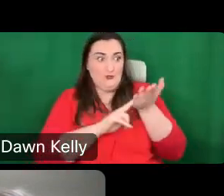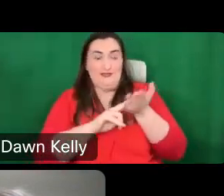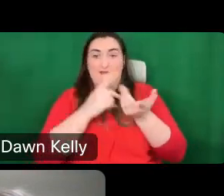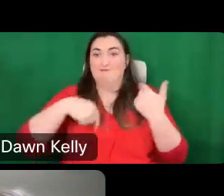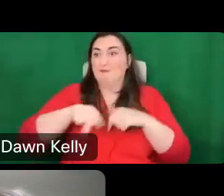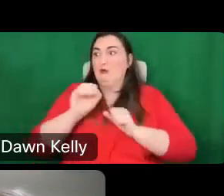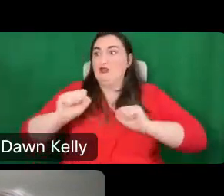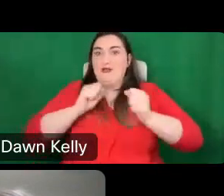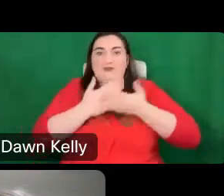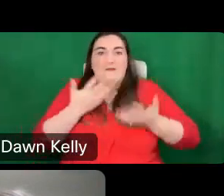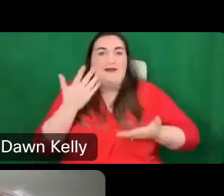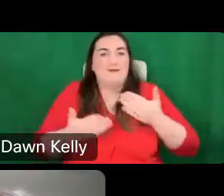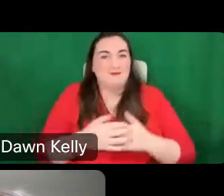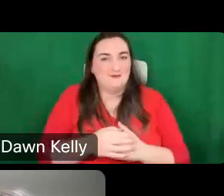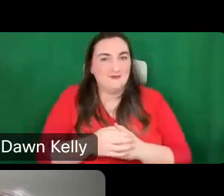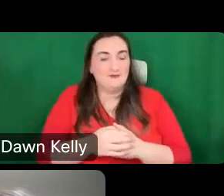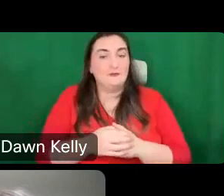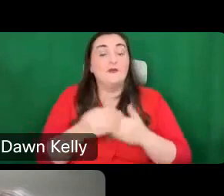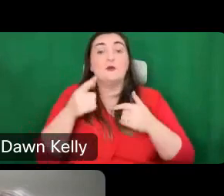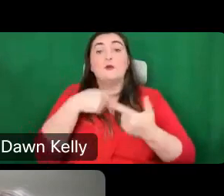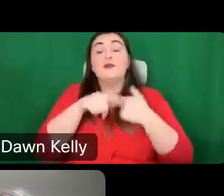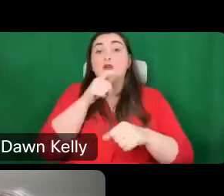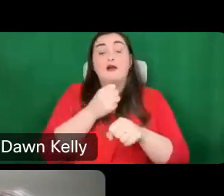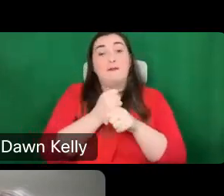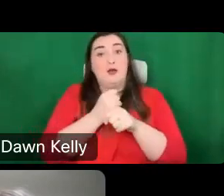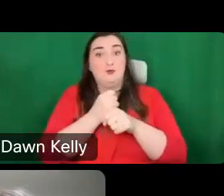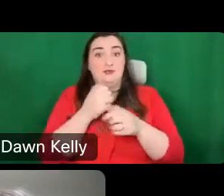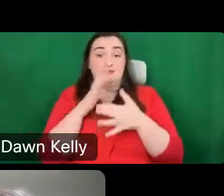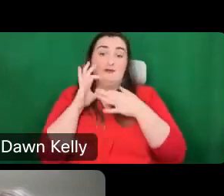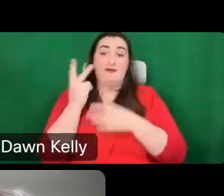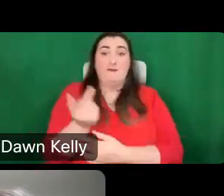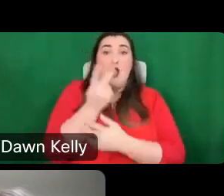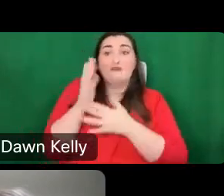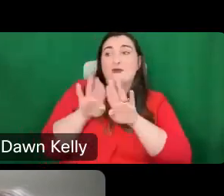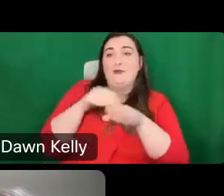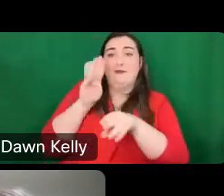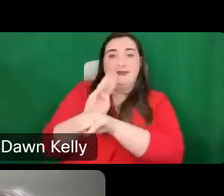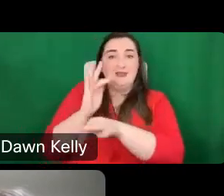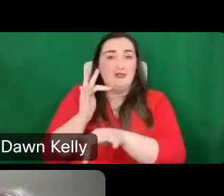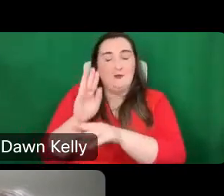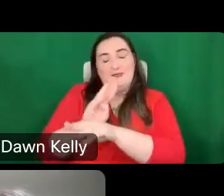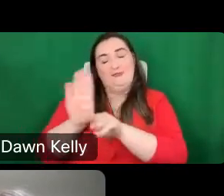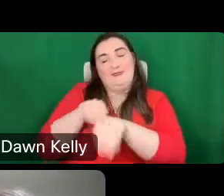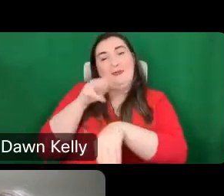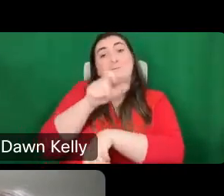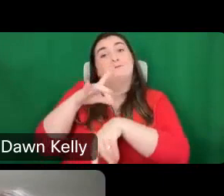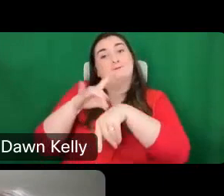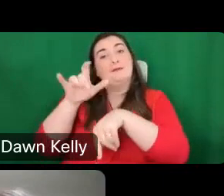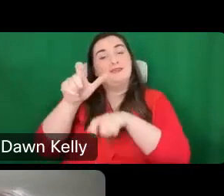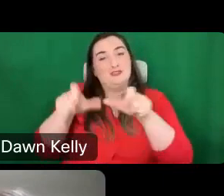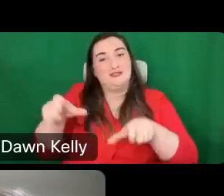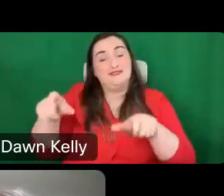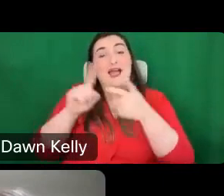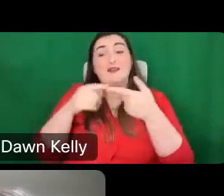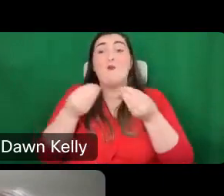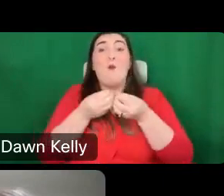some ways. We talk now under Sláinte Care about, you know, partnering with patients and much more. And open